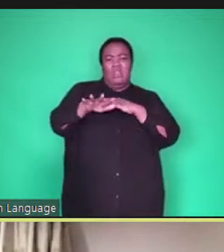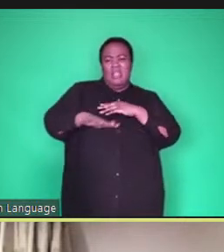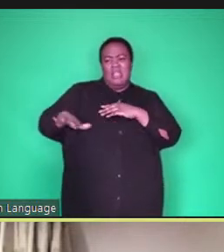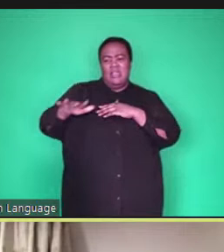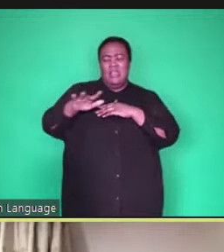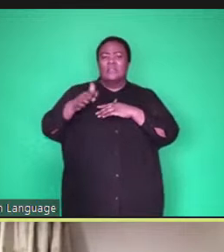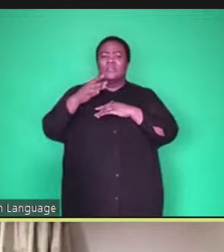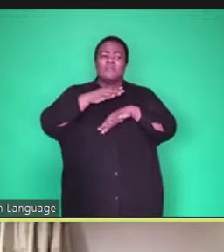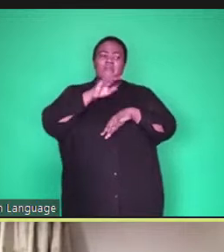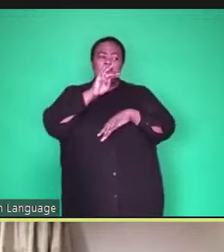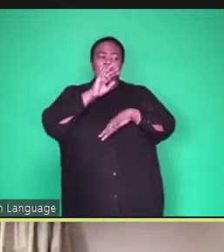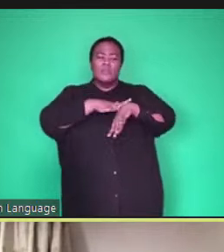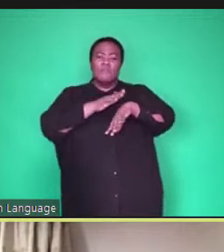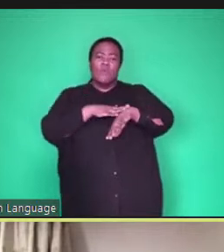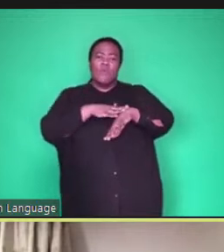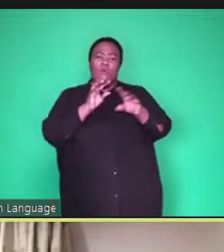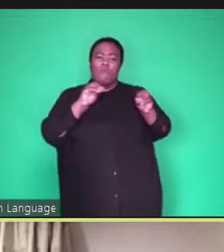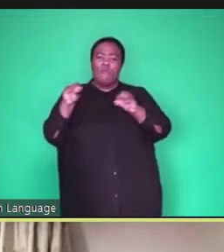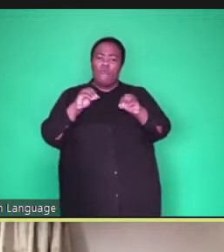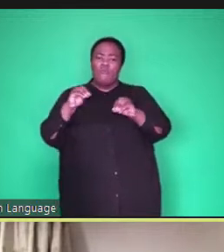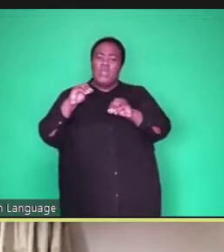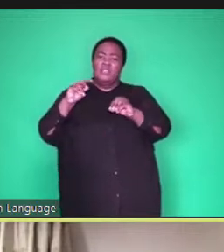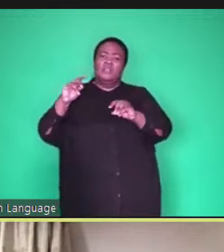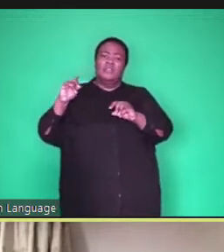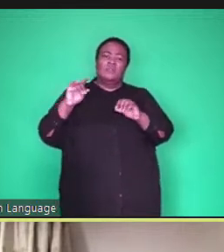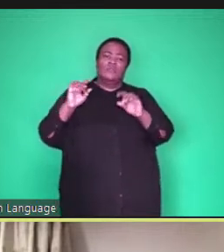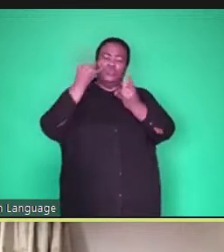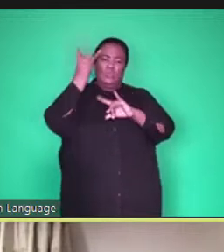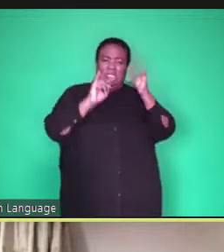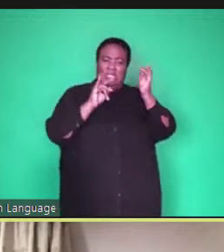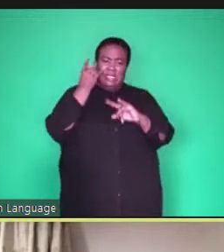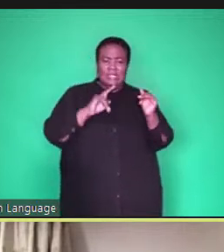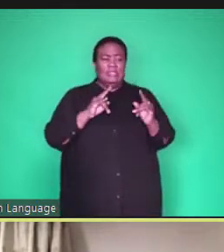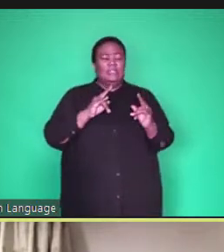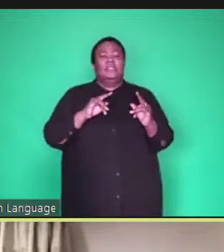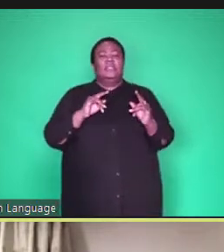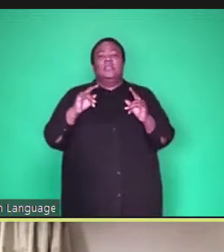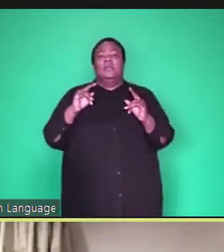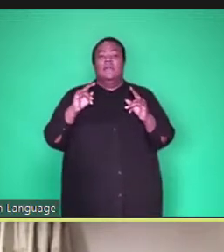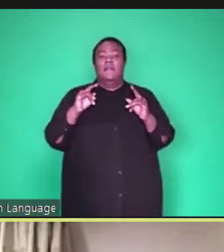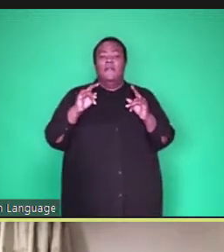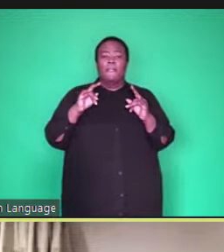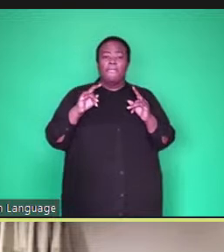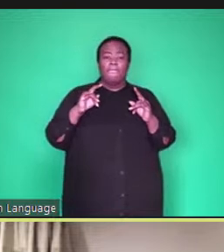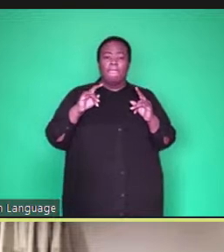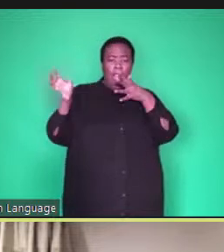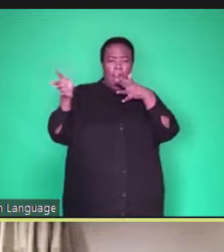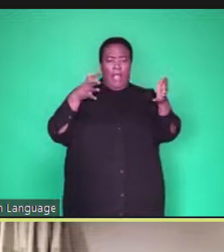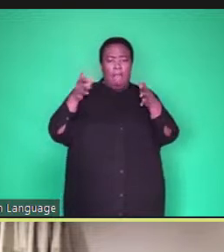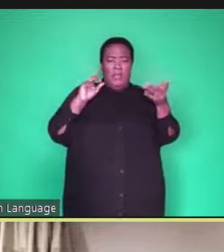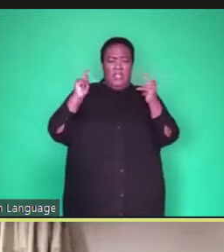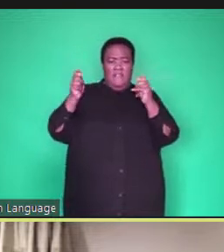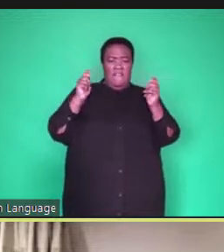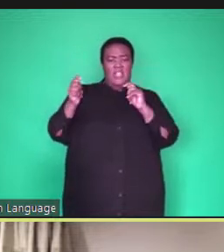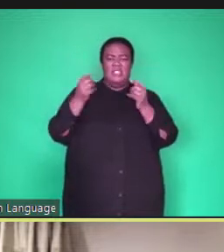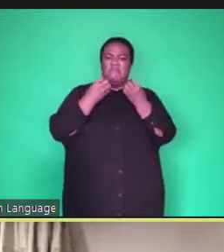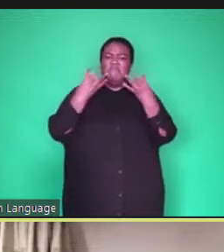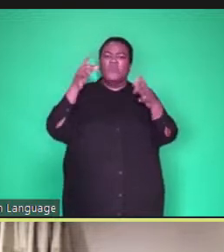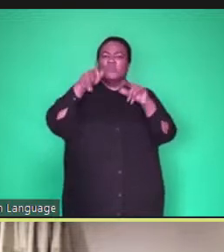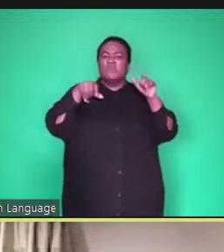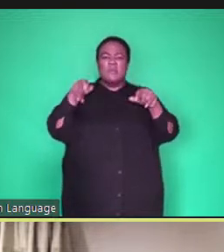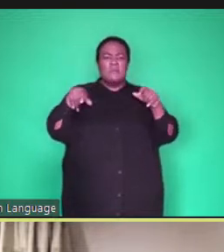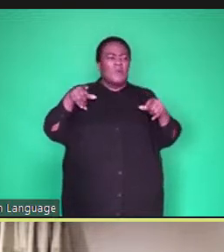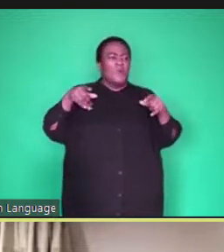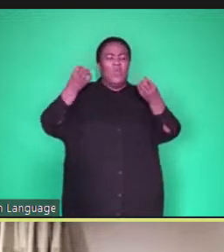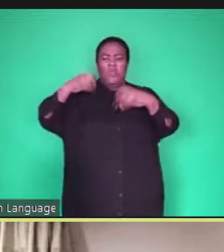cities. Sudden onset climate events could displace large numbers of people suddenly. And also cities